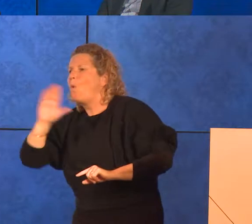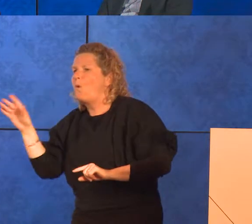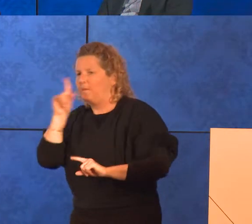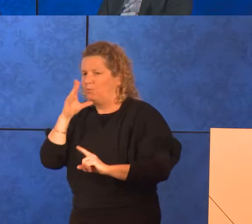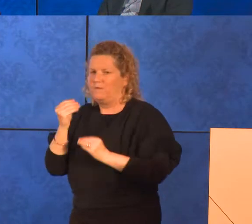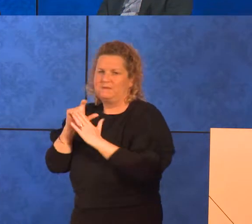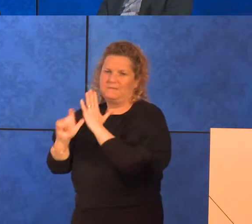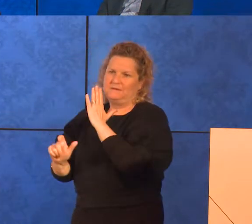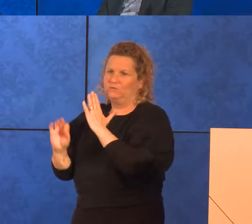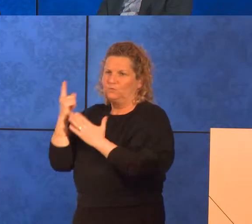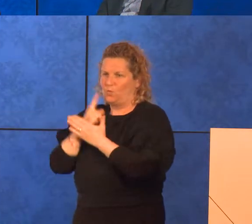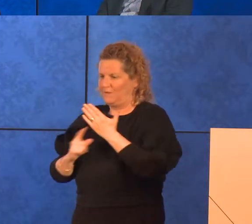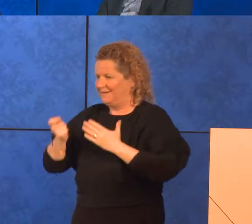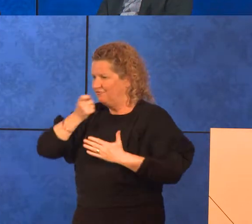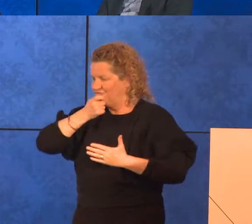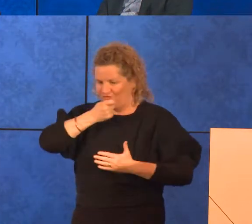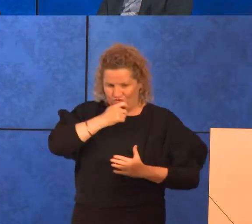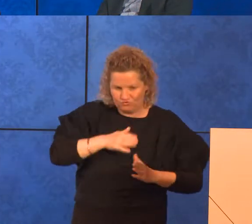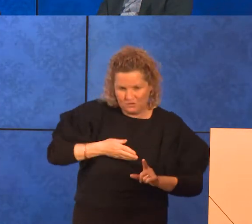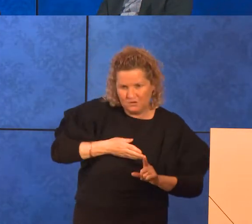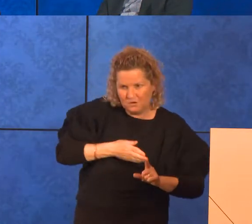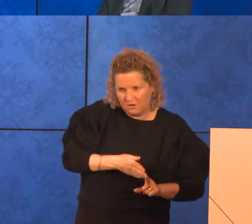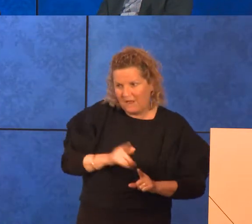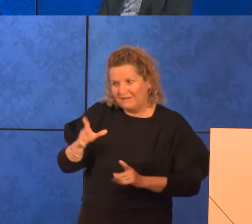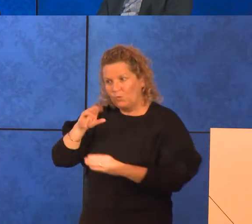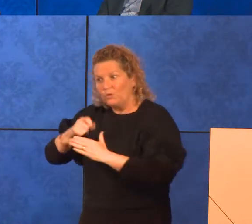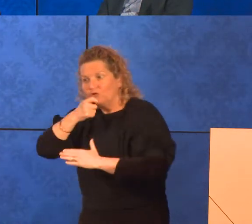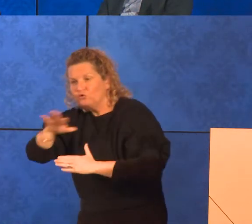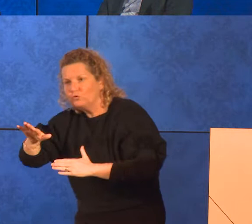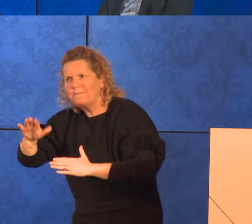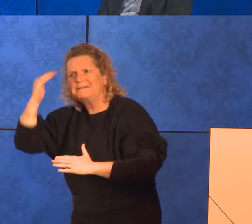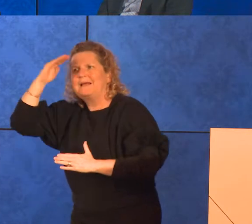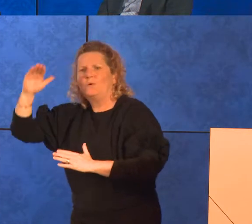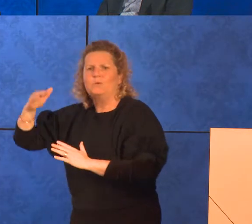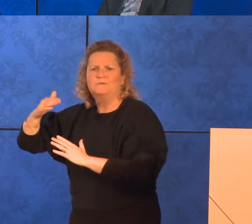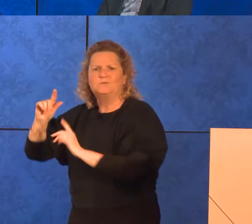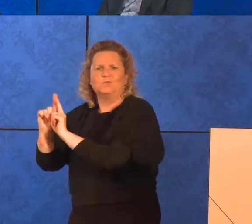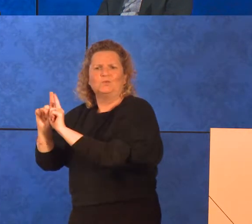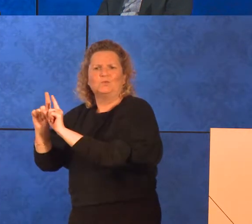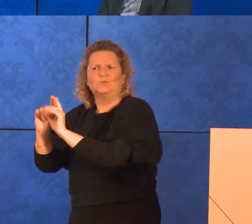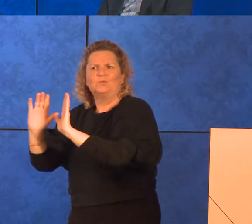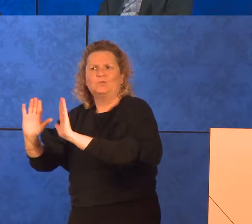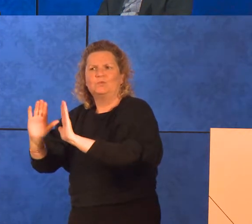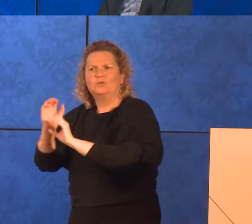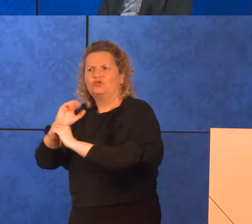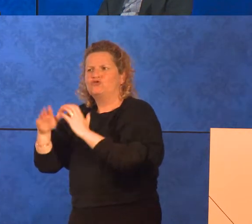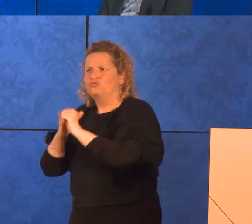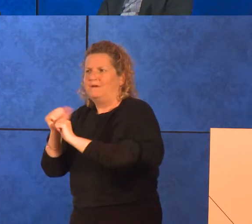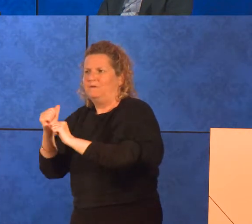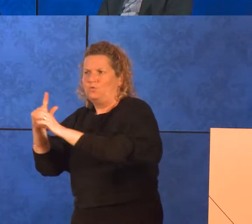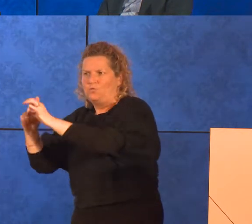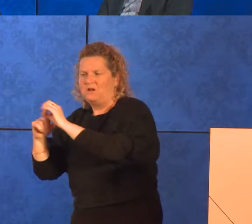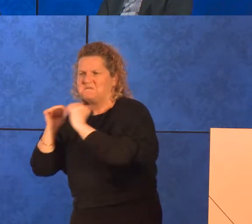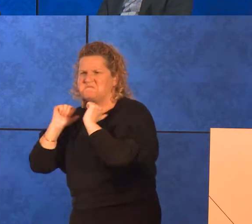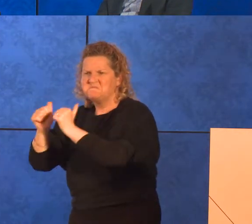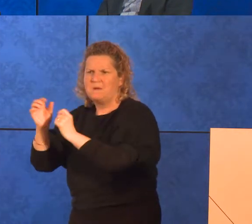disability. It's not just about children with disability, and we recognise those intersections that Greg has flagged. So thanks for that question. I